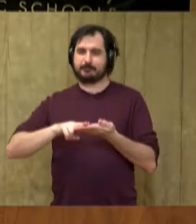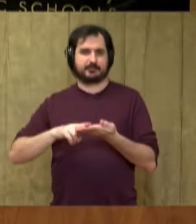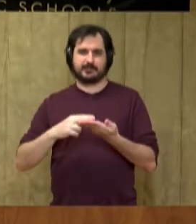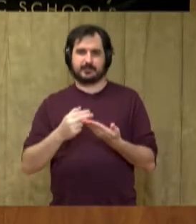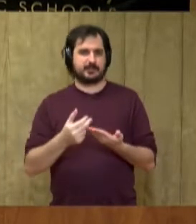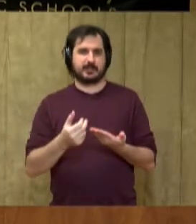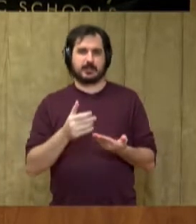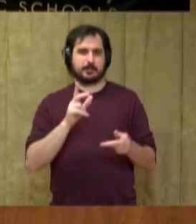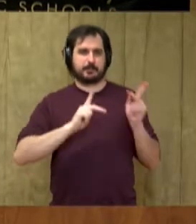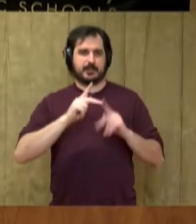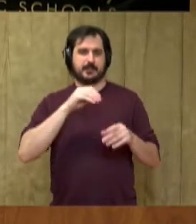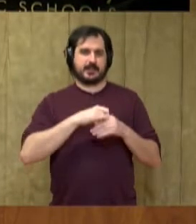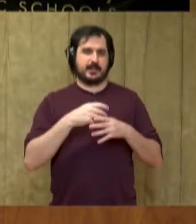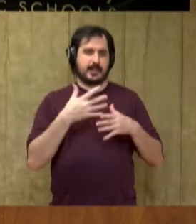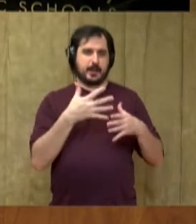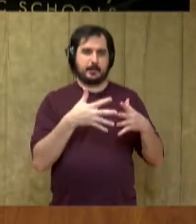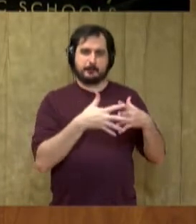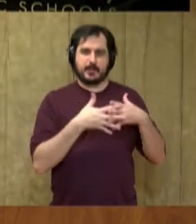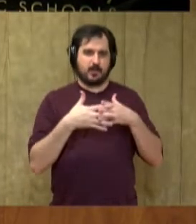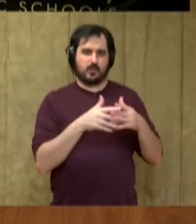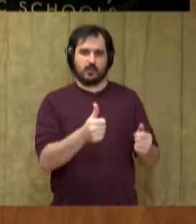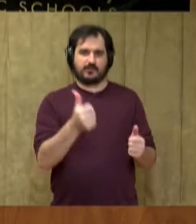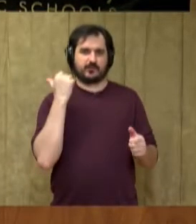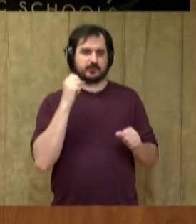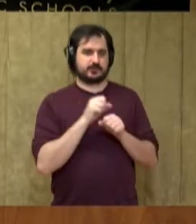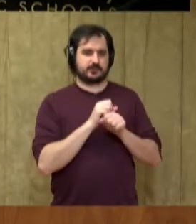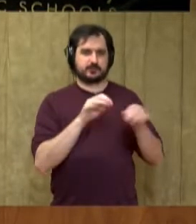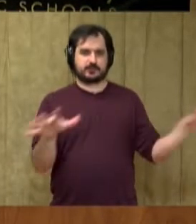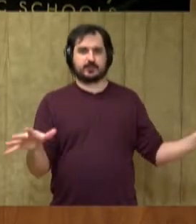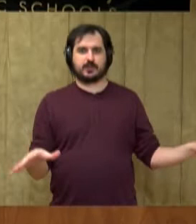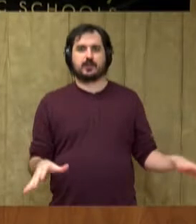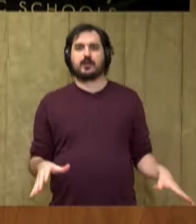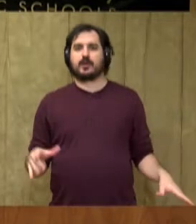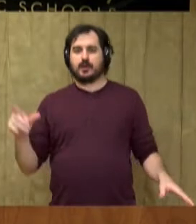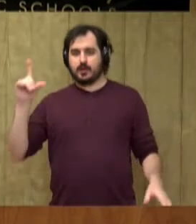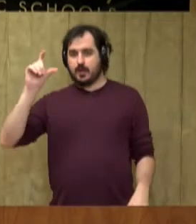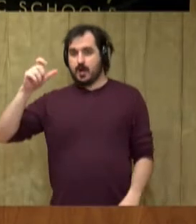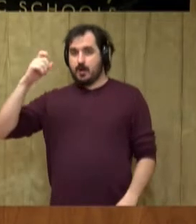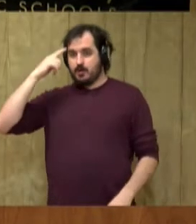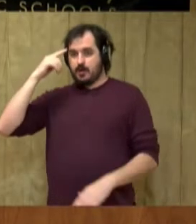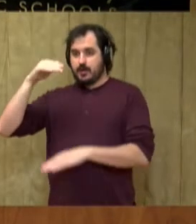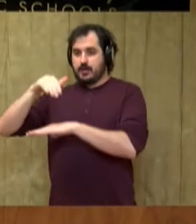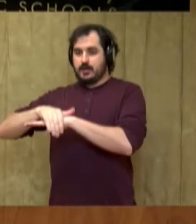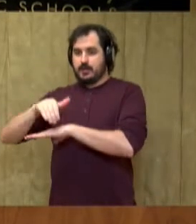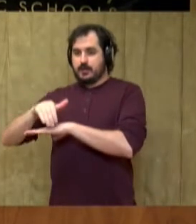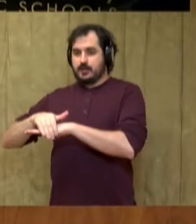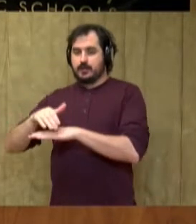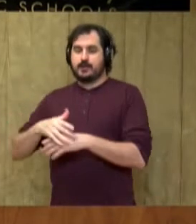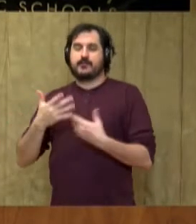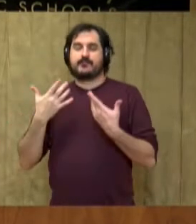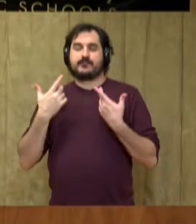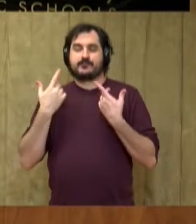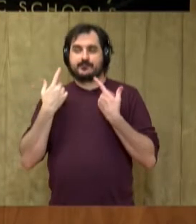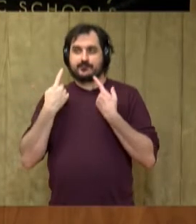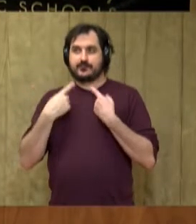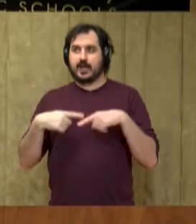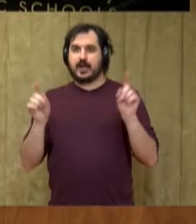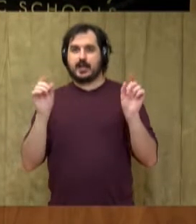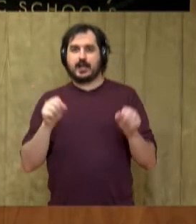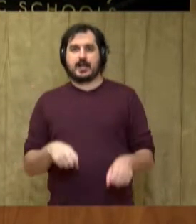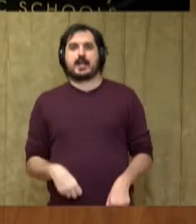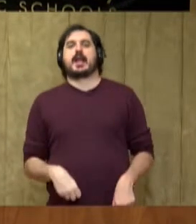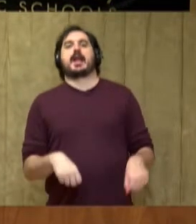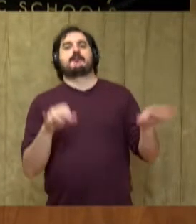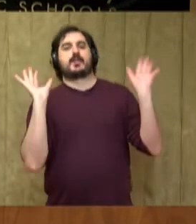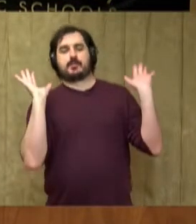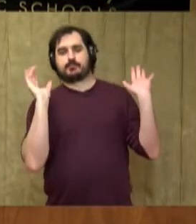hoping to restore peace, Parliament finally gave up and got rid of the hated taxes. This troubled King George, who